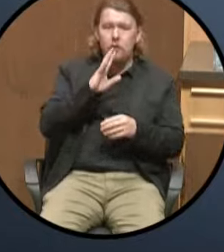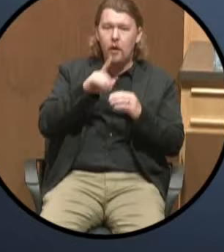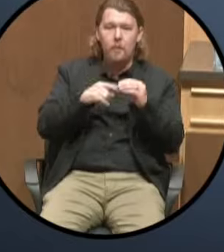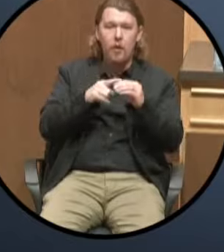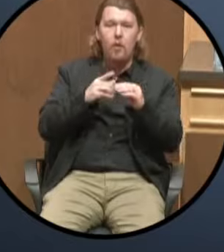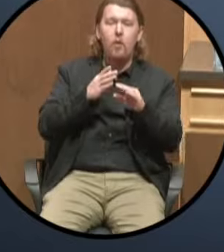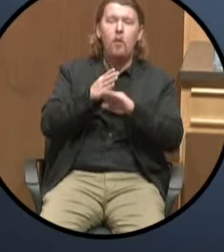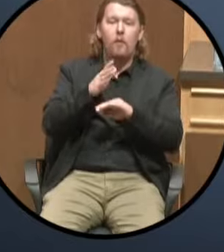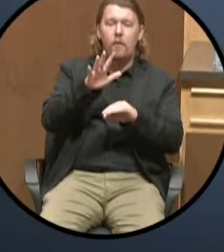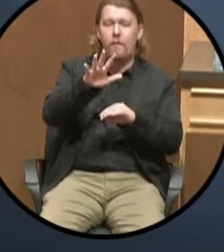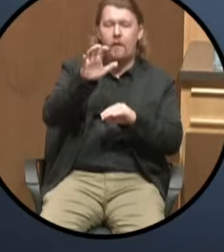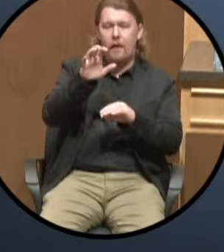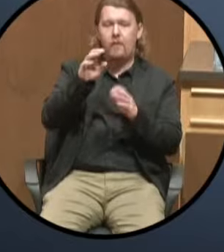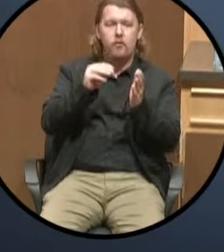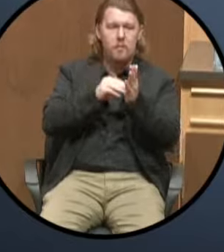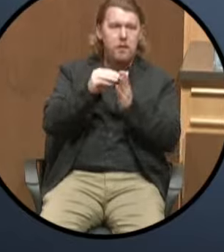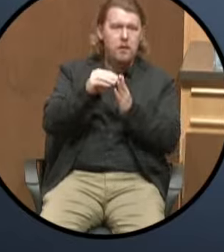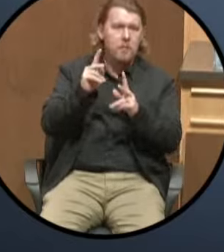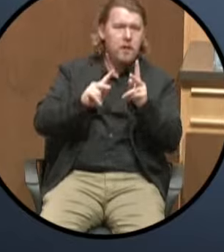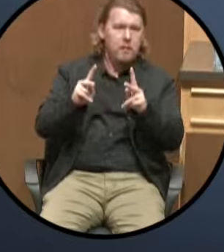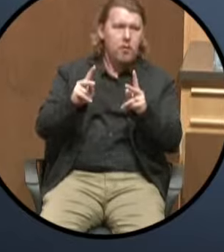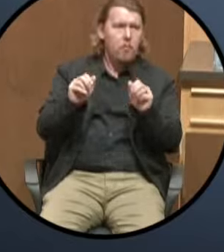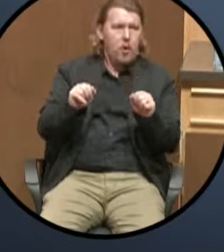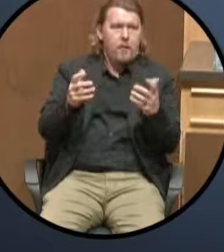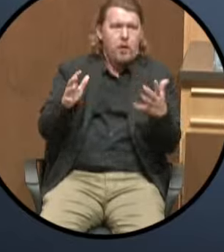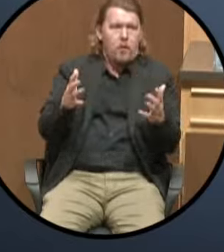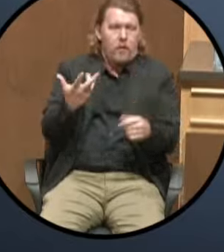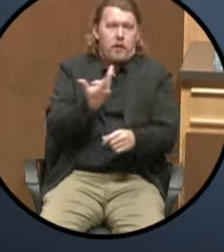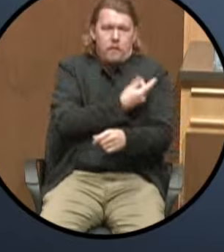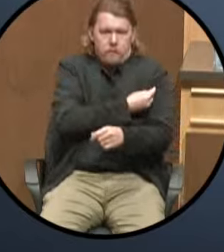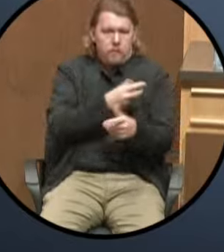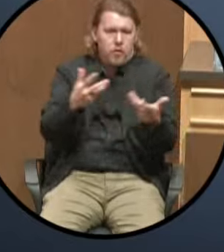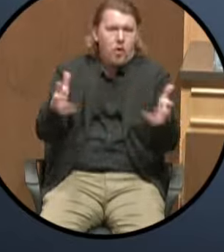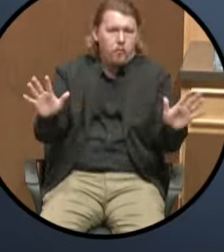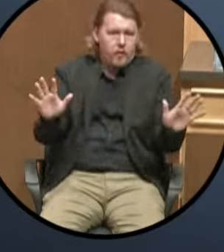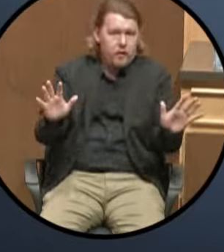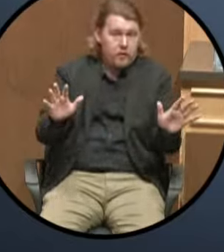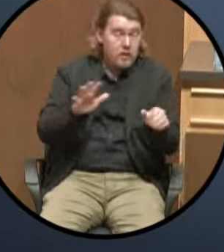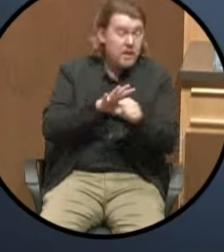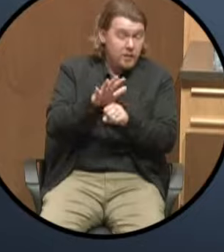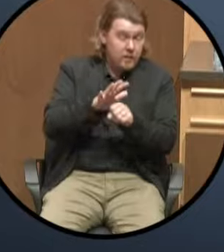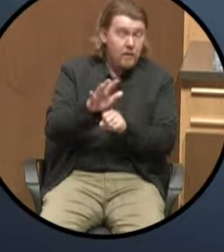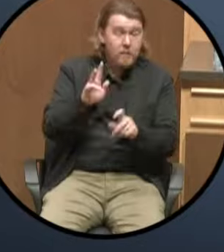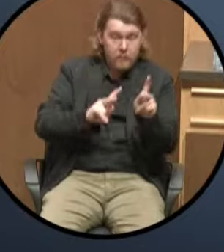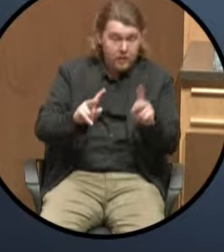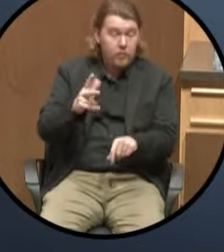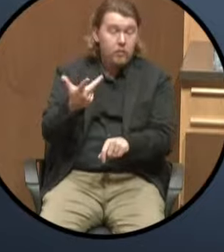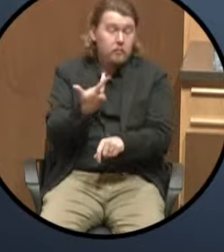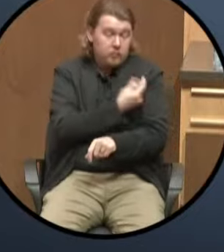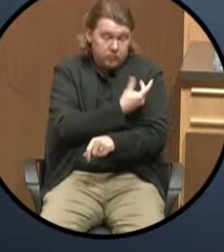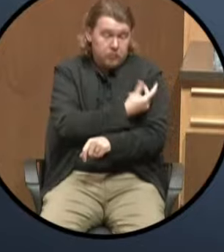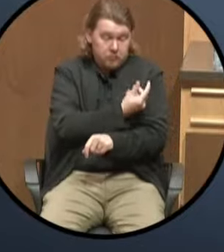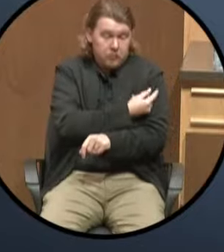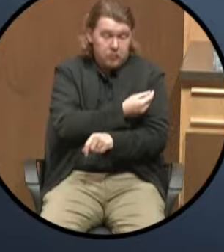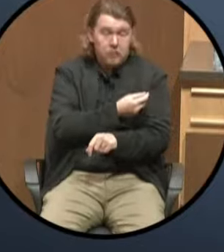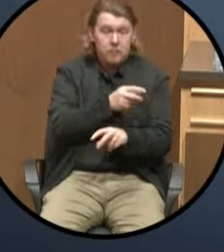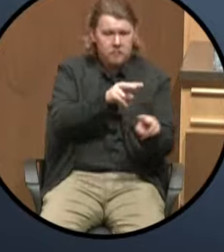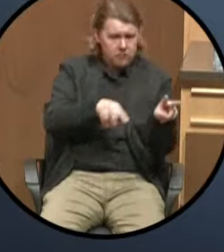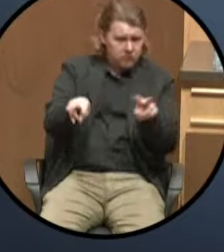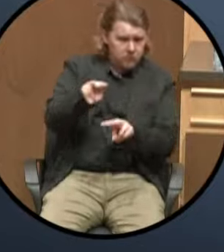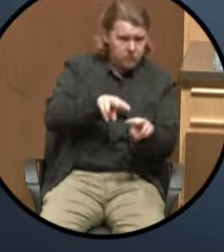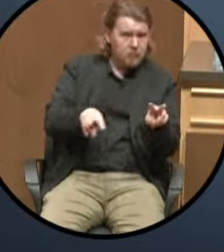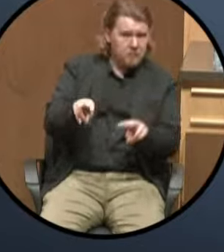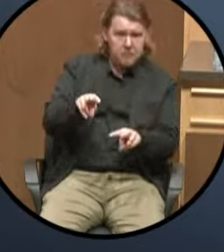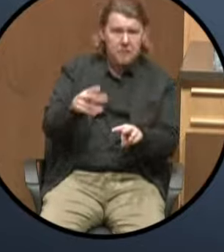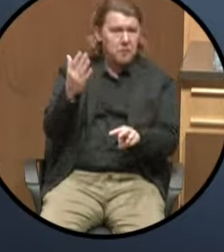500 million people have probably received at this point in time. So we've had enough people receive it to know if this is going to be safe or